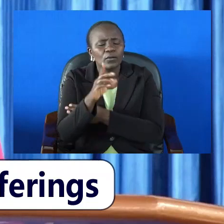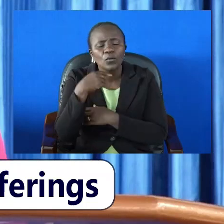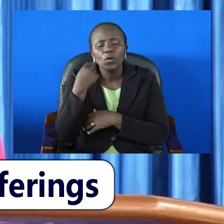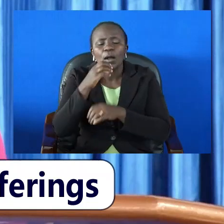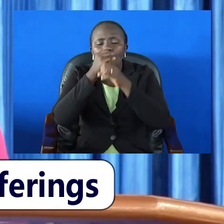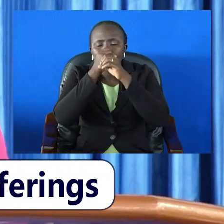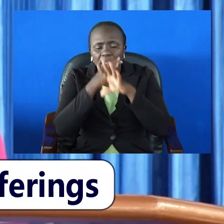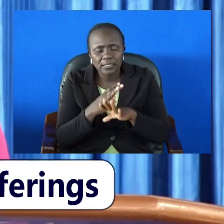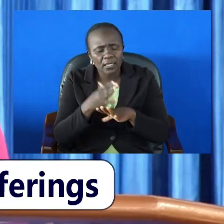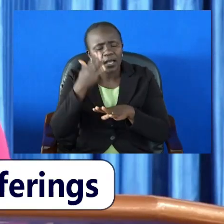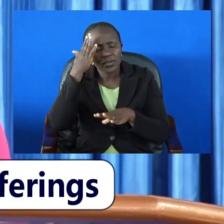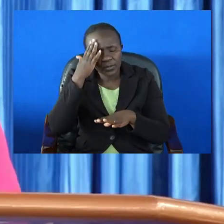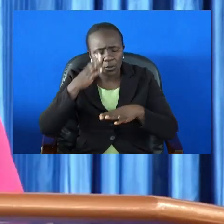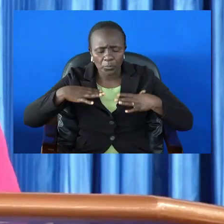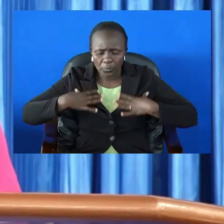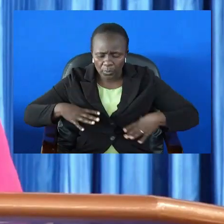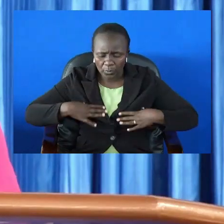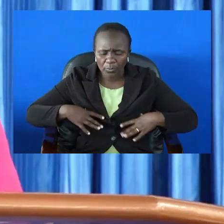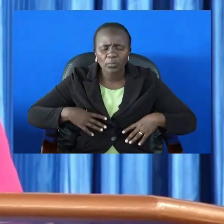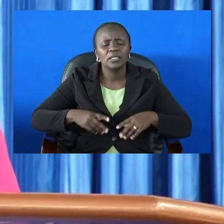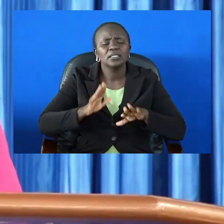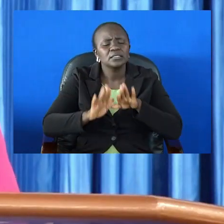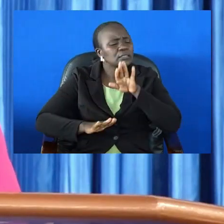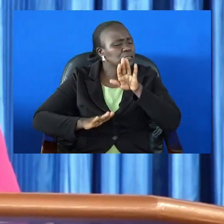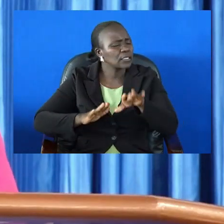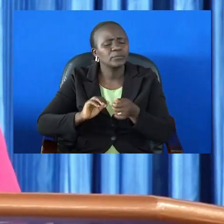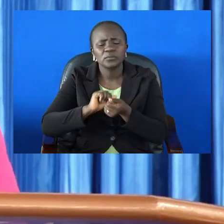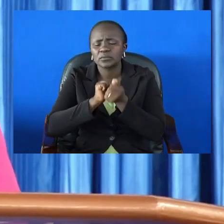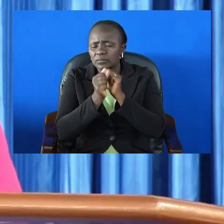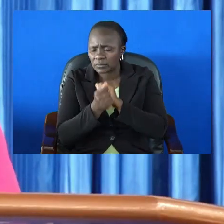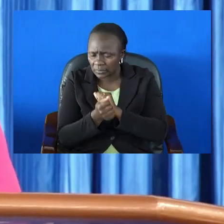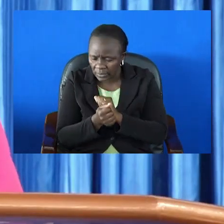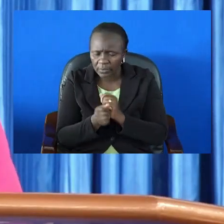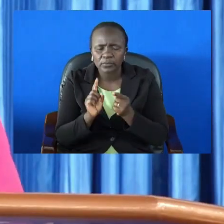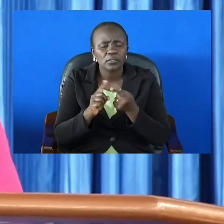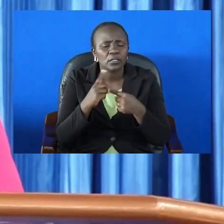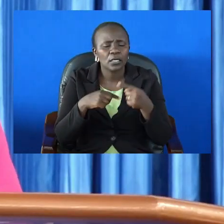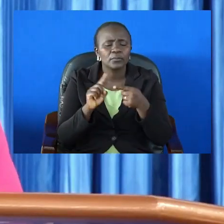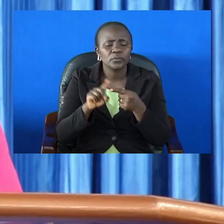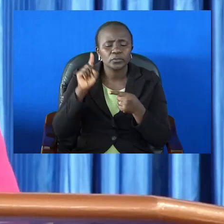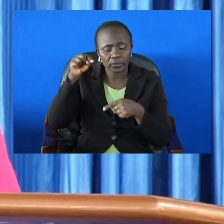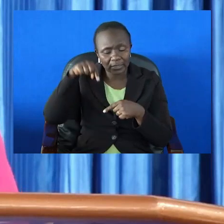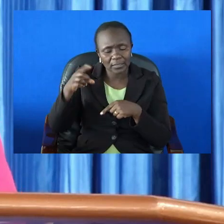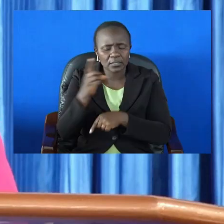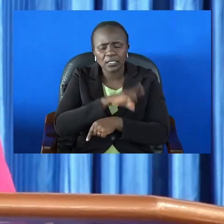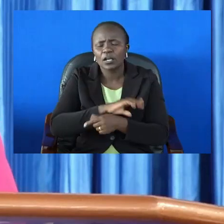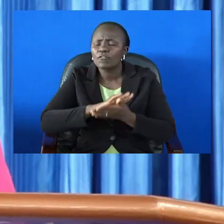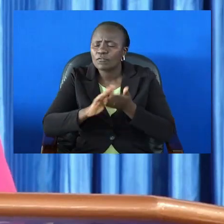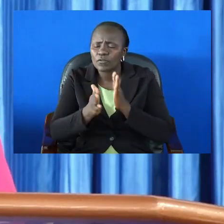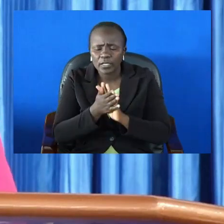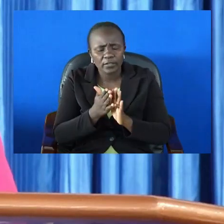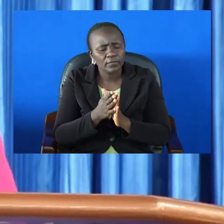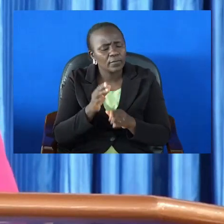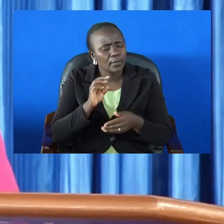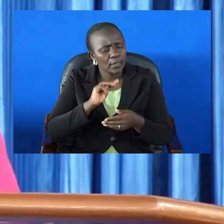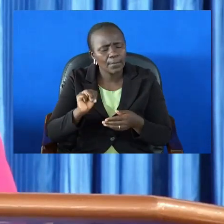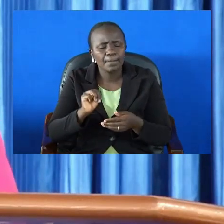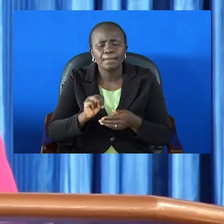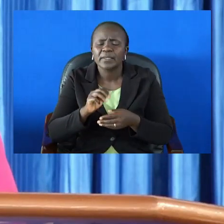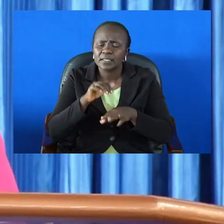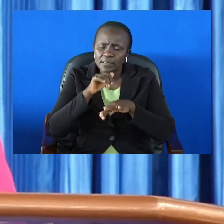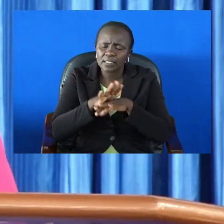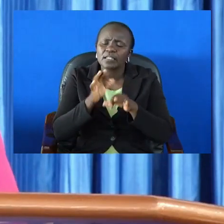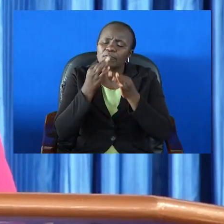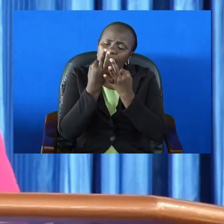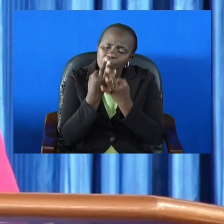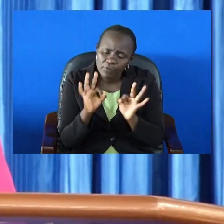are blessed. I know there are people who are taking steps, my God, to come to you today. May you forgive them, my Father. May you set